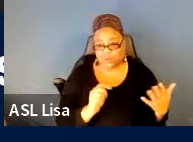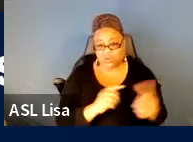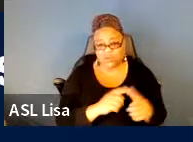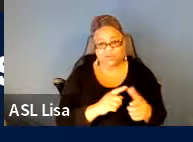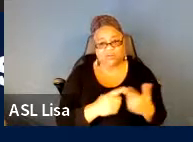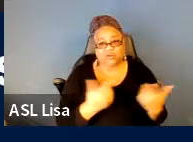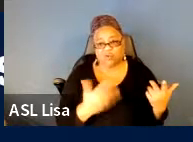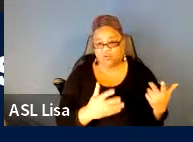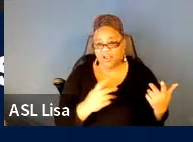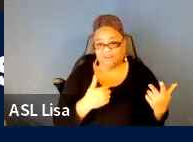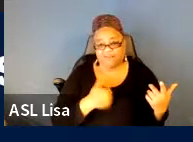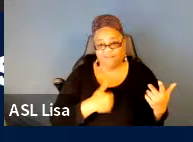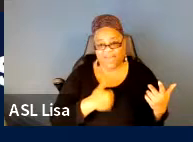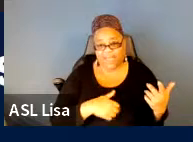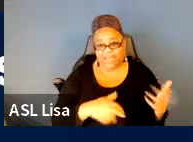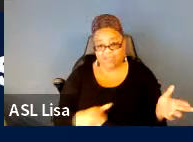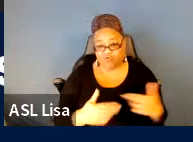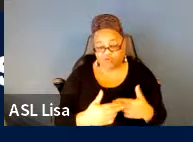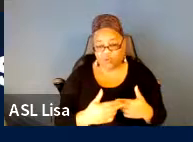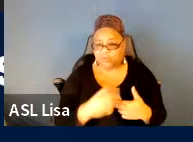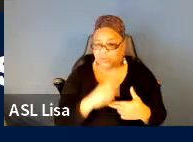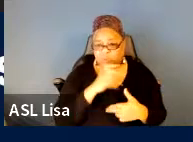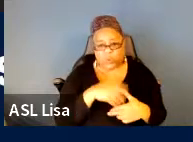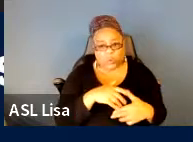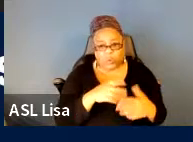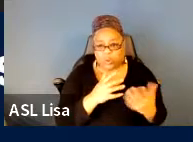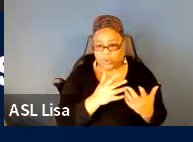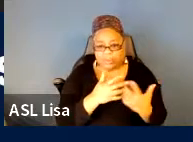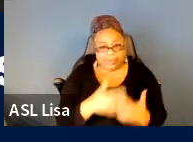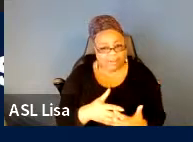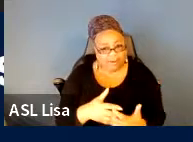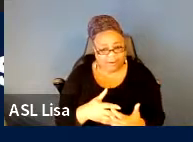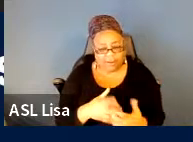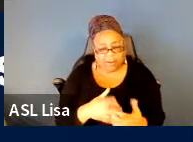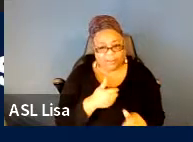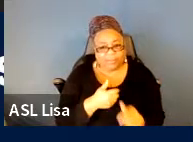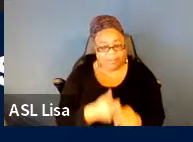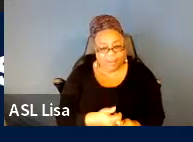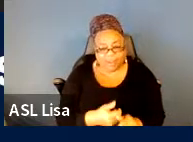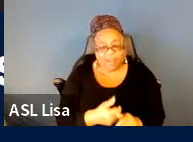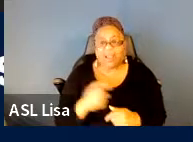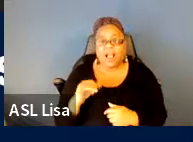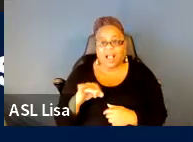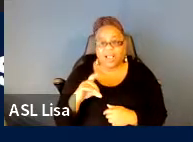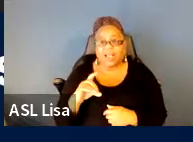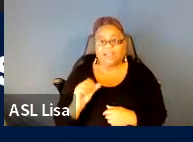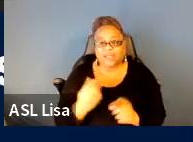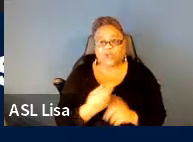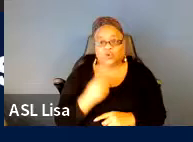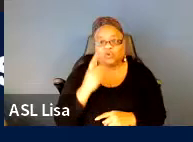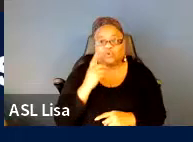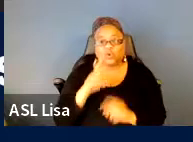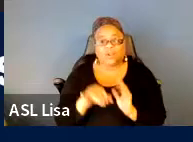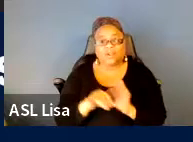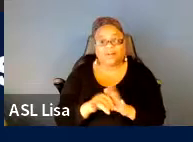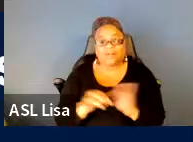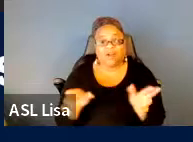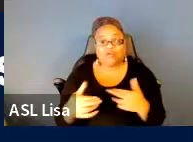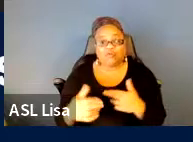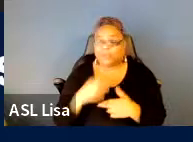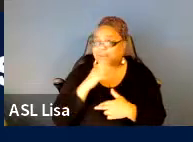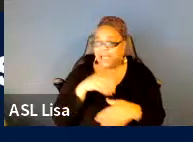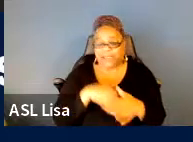comply, the ISA must be provided to identify those rooms that are accessible and to